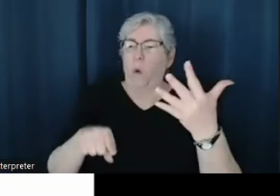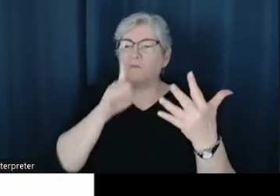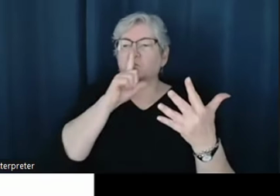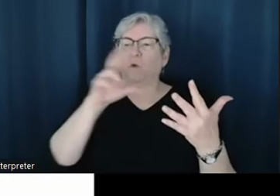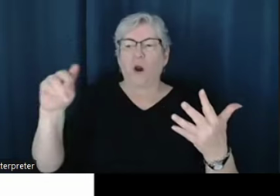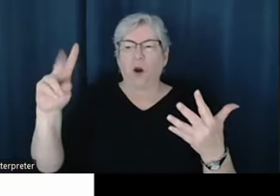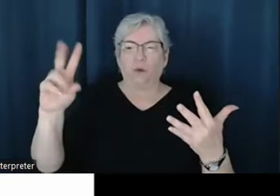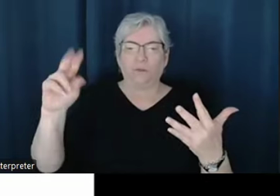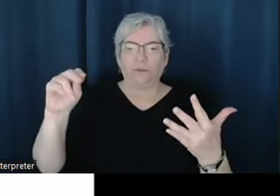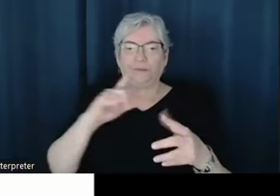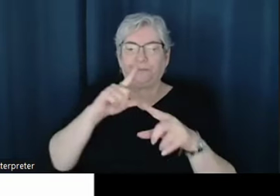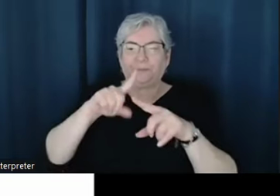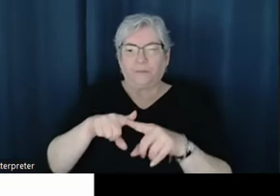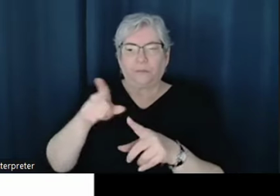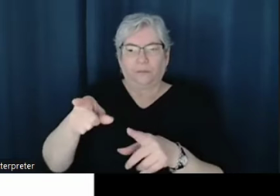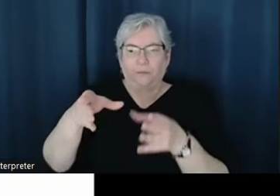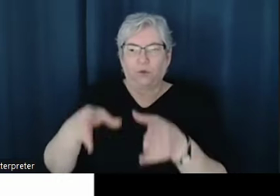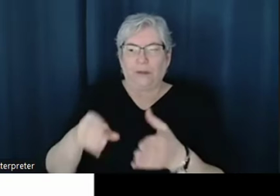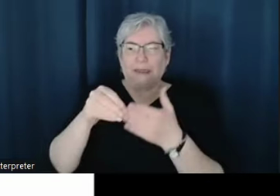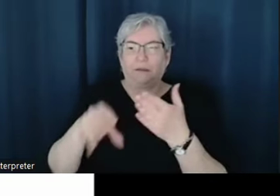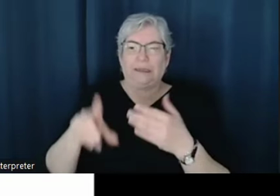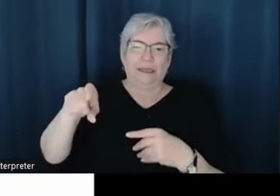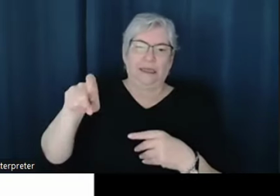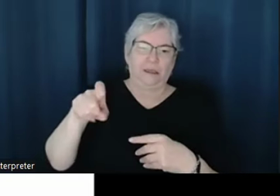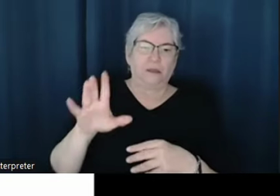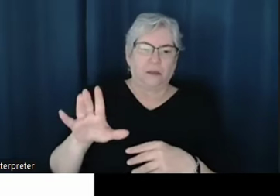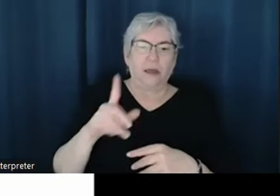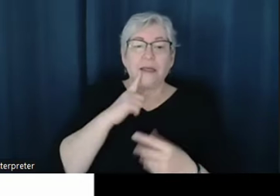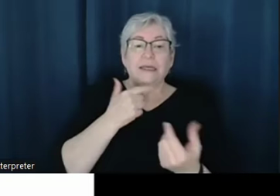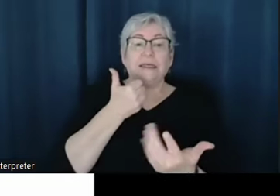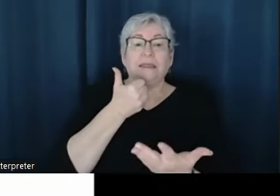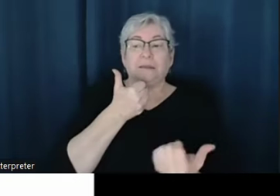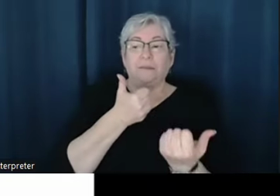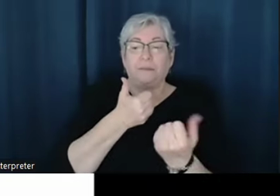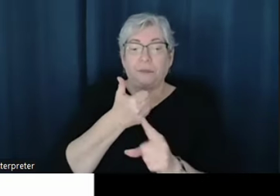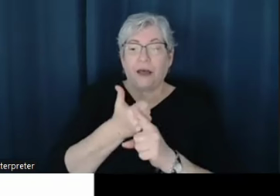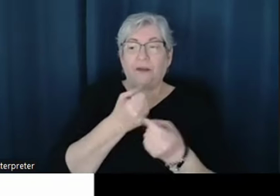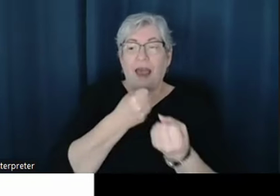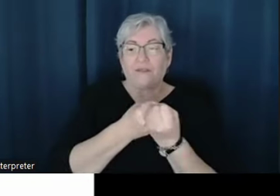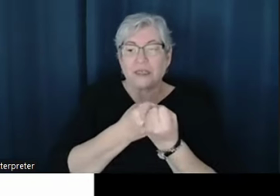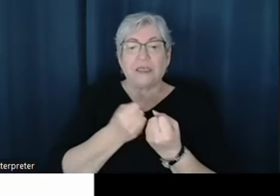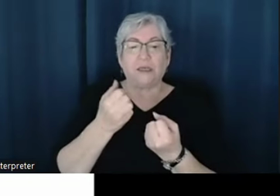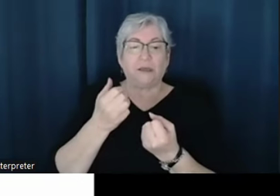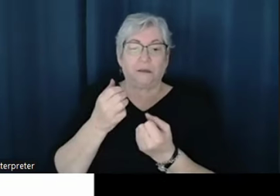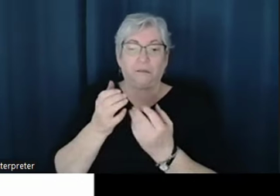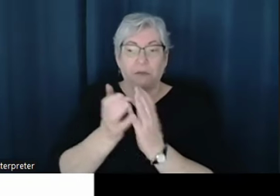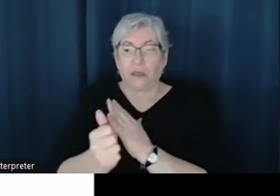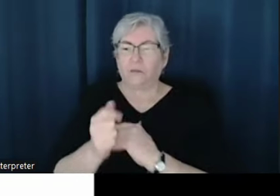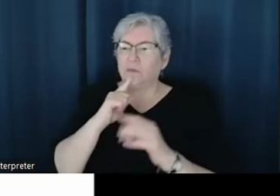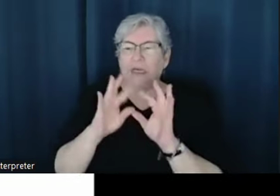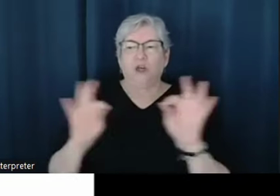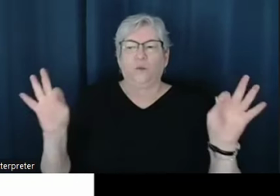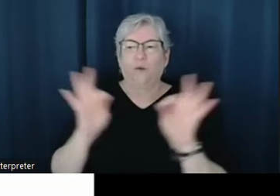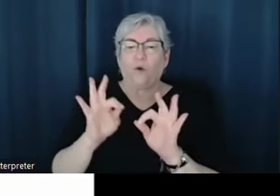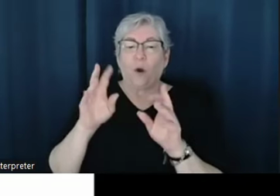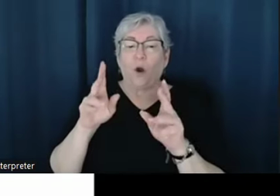on what the individual needs of the student are. And then self-advocacy skills, which we know is a critical piece for students with